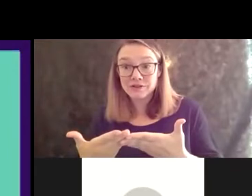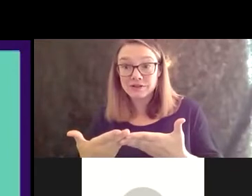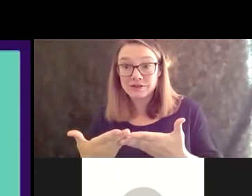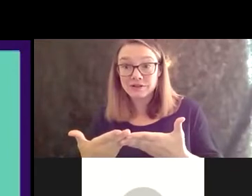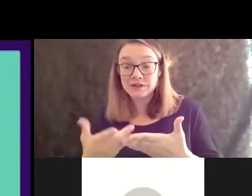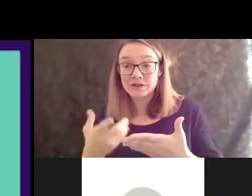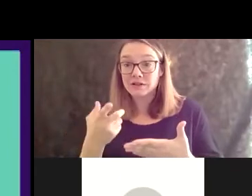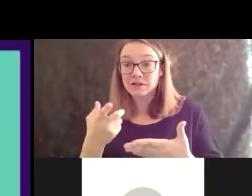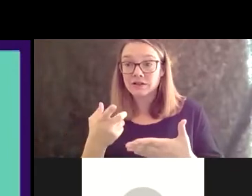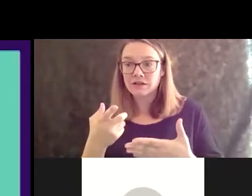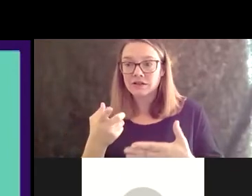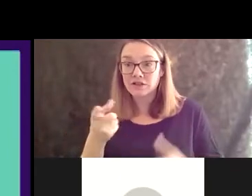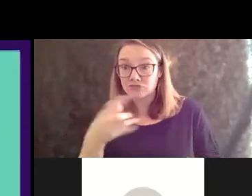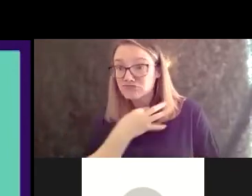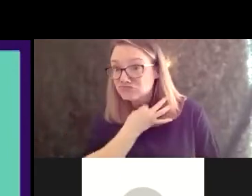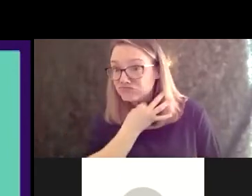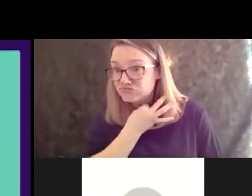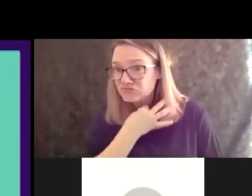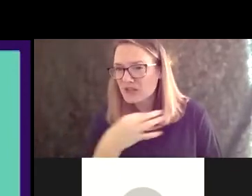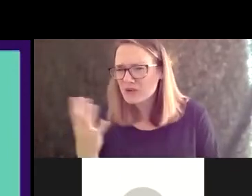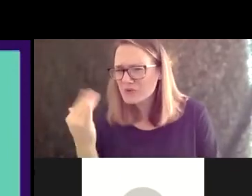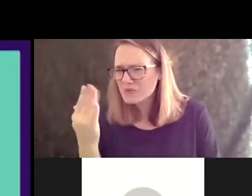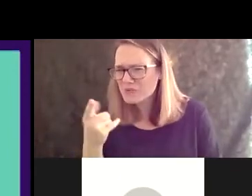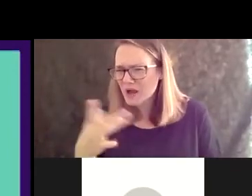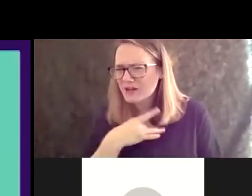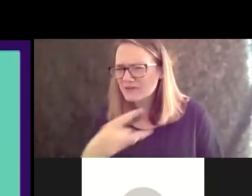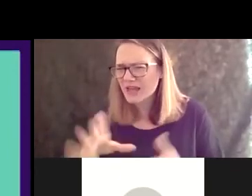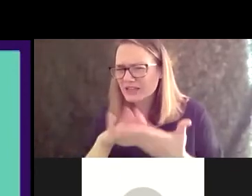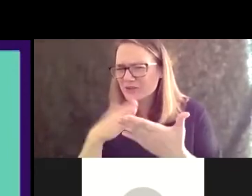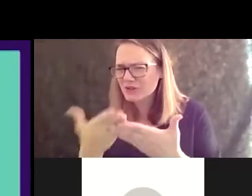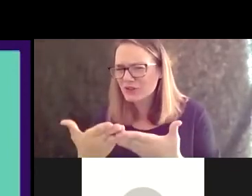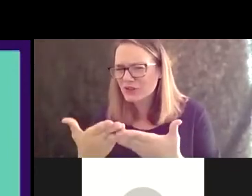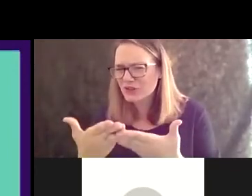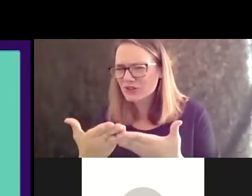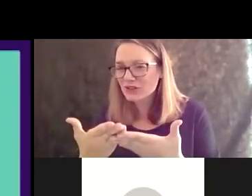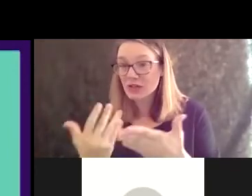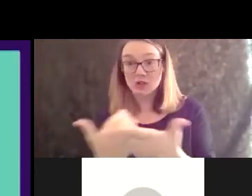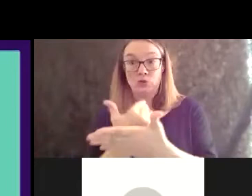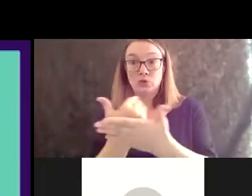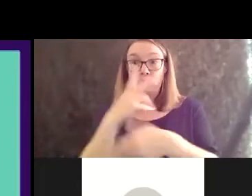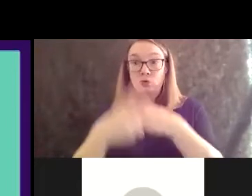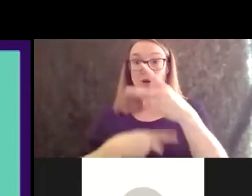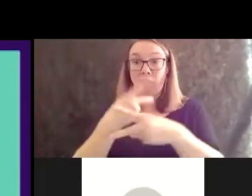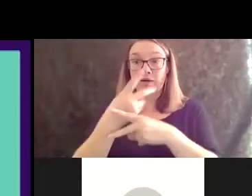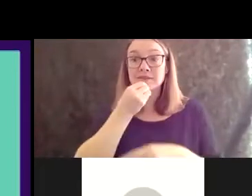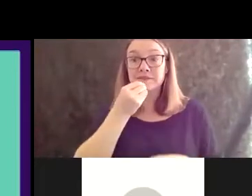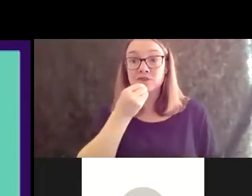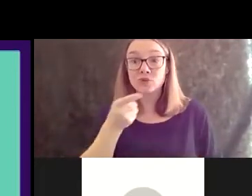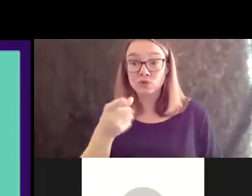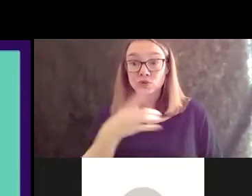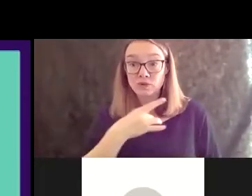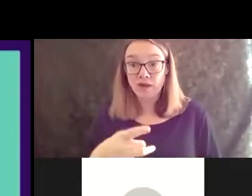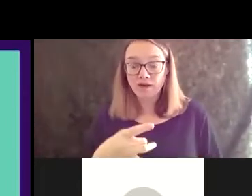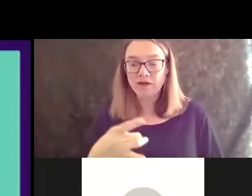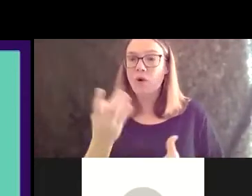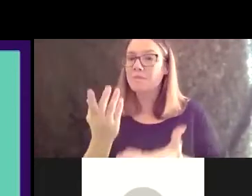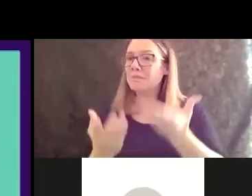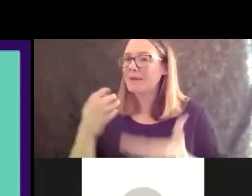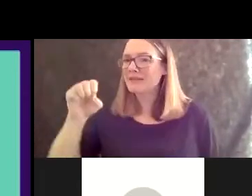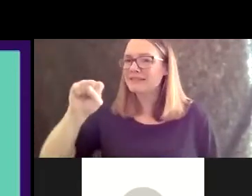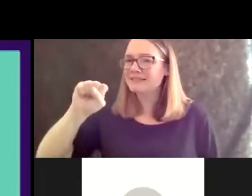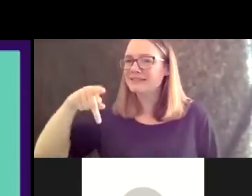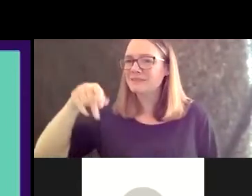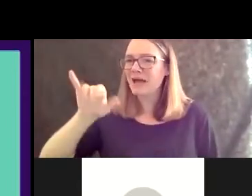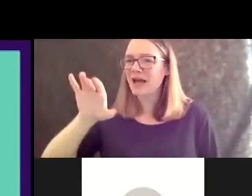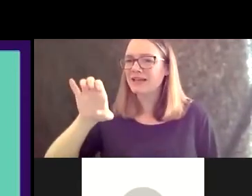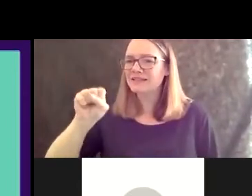are you curious about that? Why do you like to cook? Is there new cuisines to explore? Is there new spices you could play with? Is there